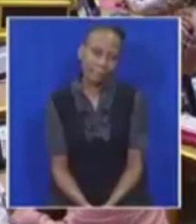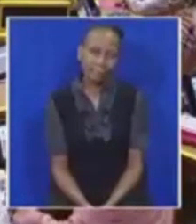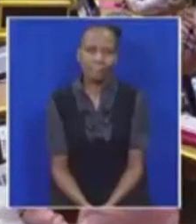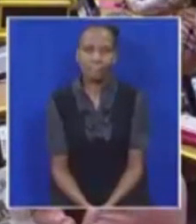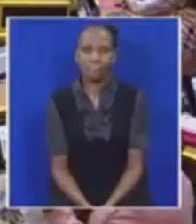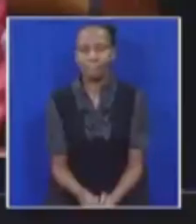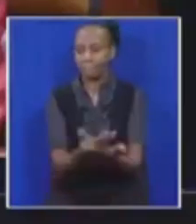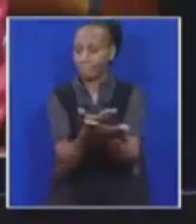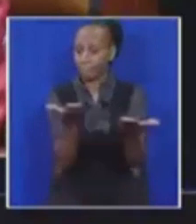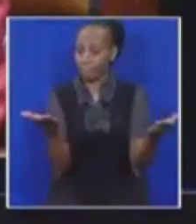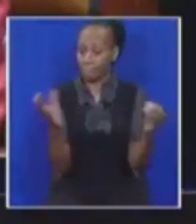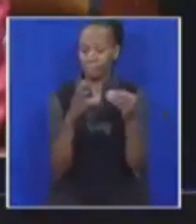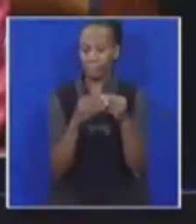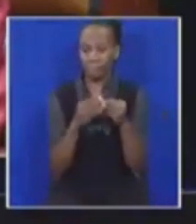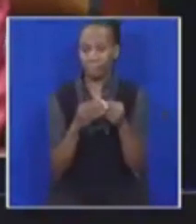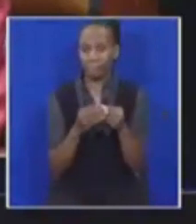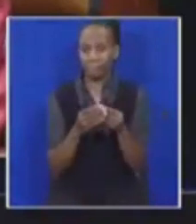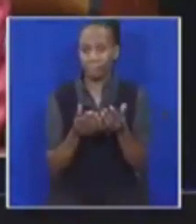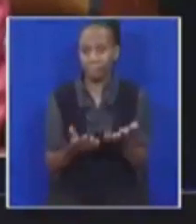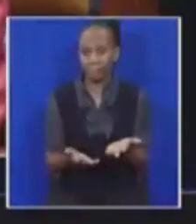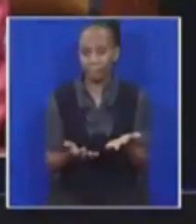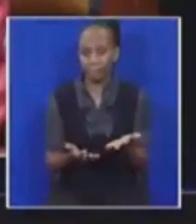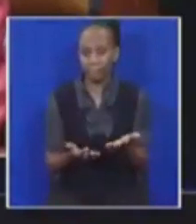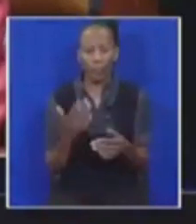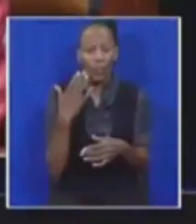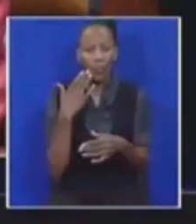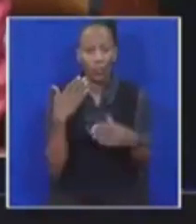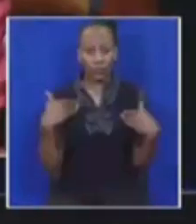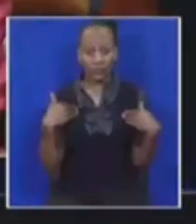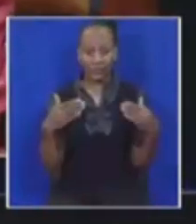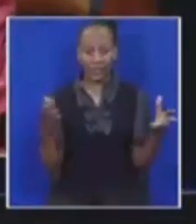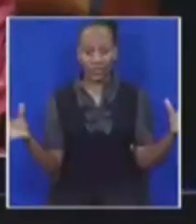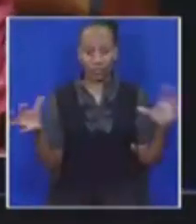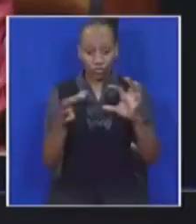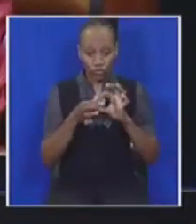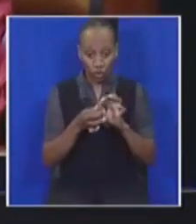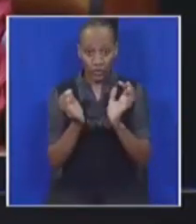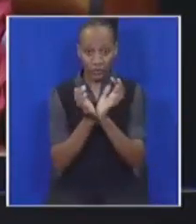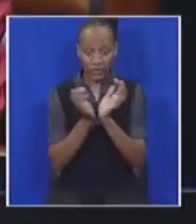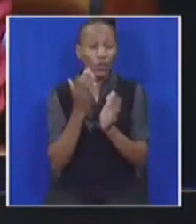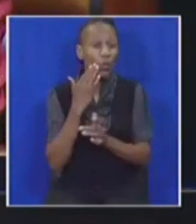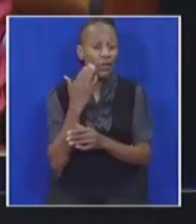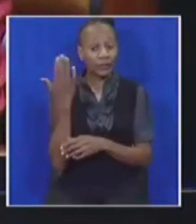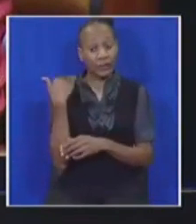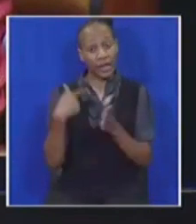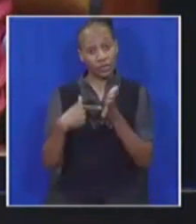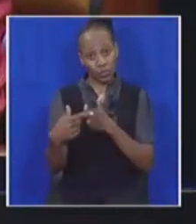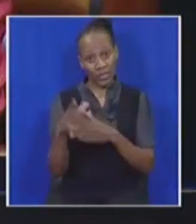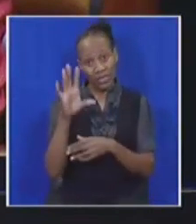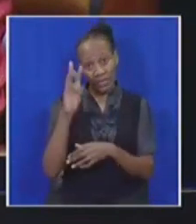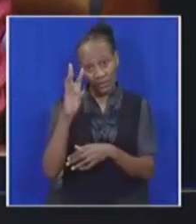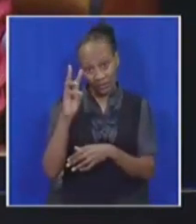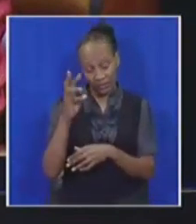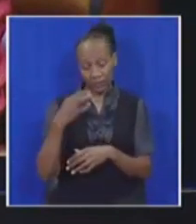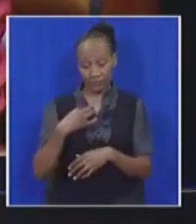Honorable members, at the commencement of the joint sitting on Thursday last week, I